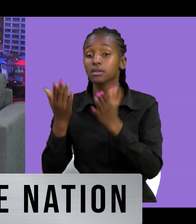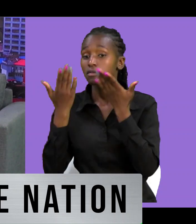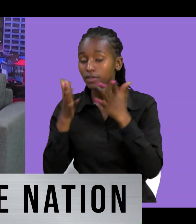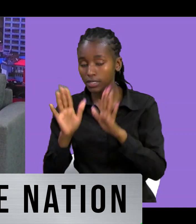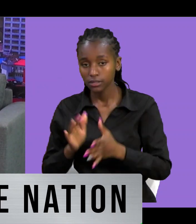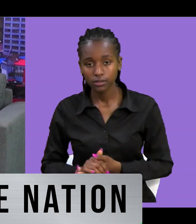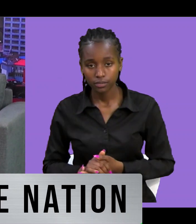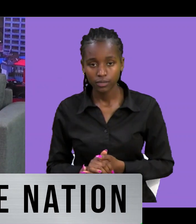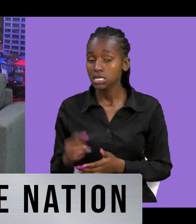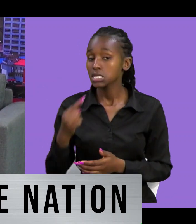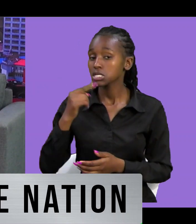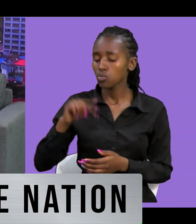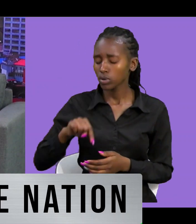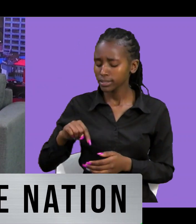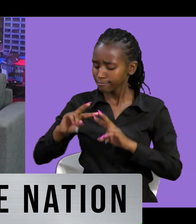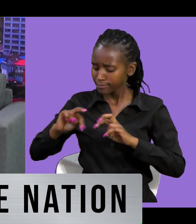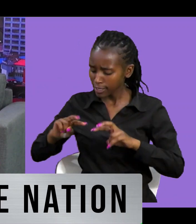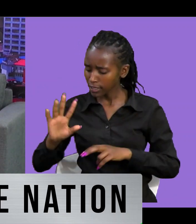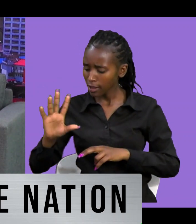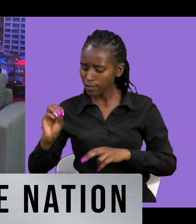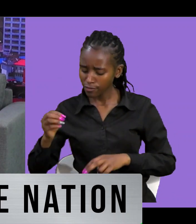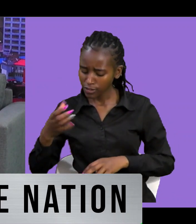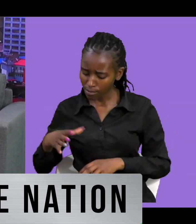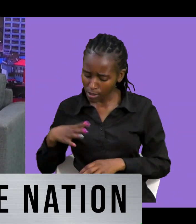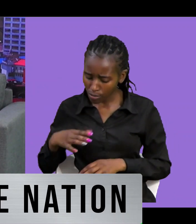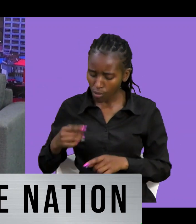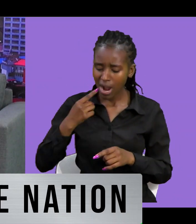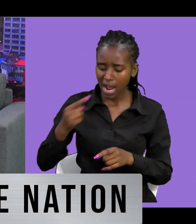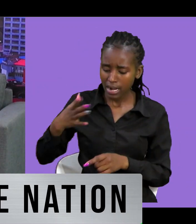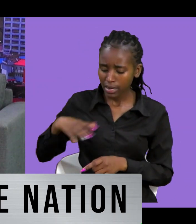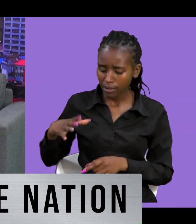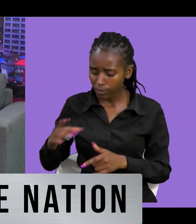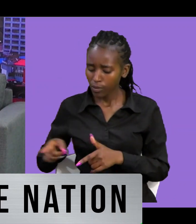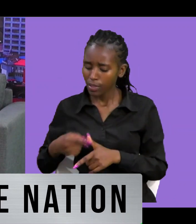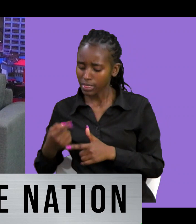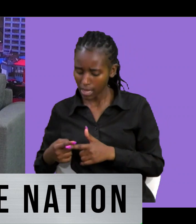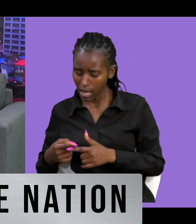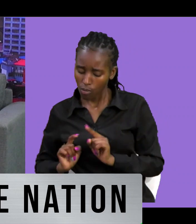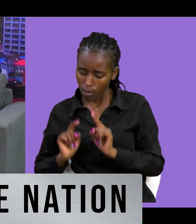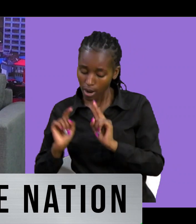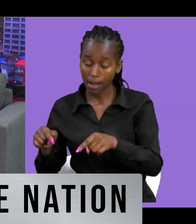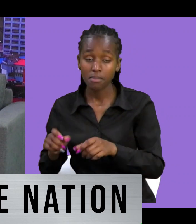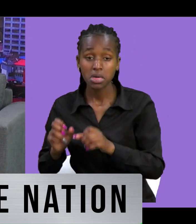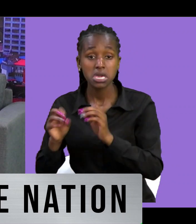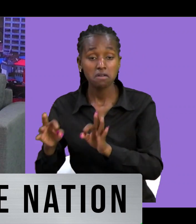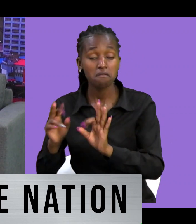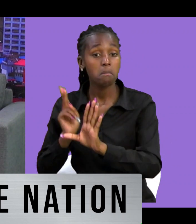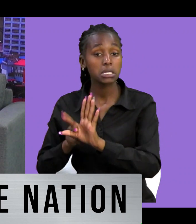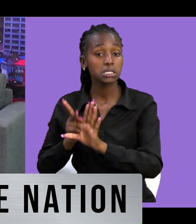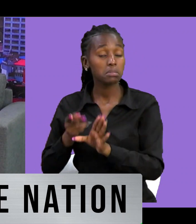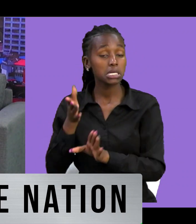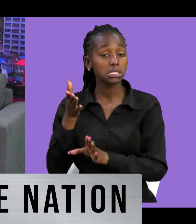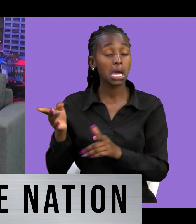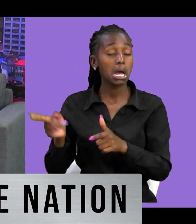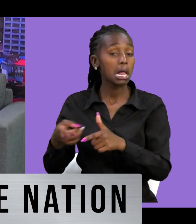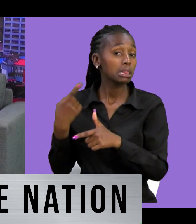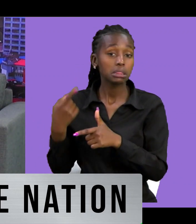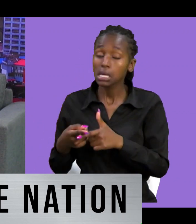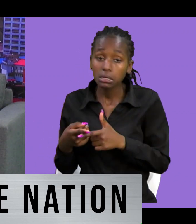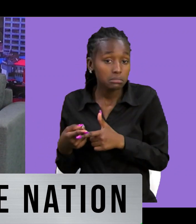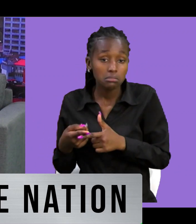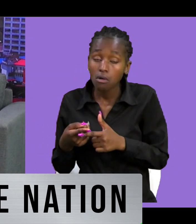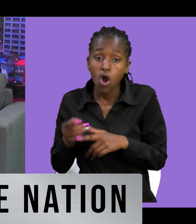people. You'll see what we can do. They come and they do what? And they attend. So you find that the genuine people who are